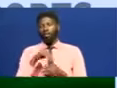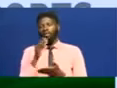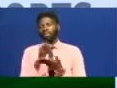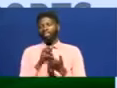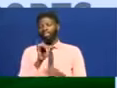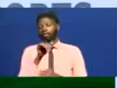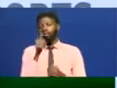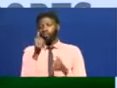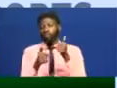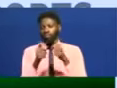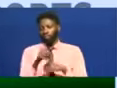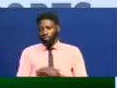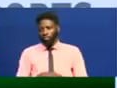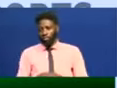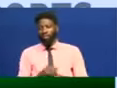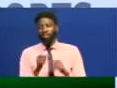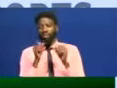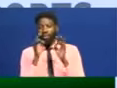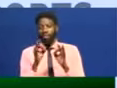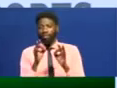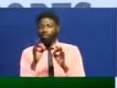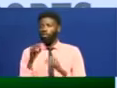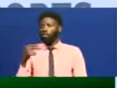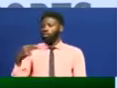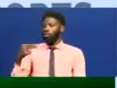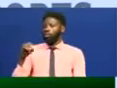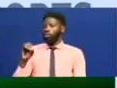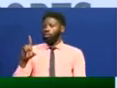was that if a filmmaker in Hollywood